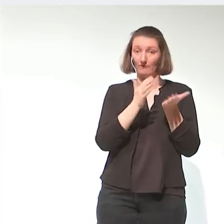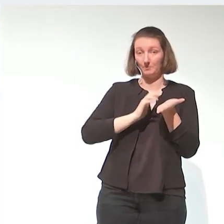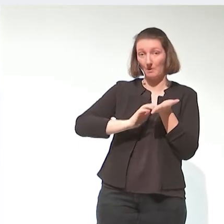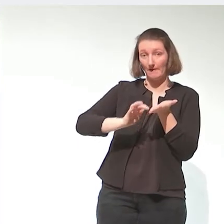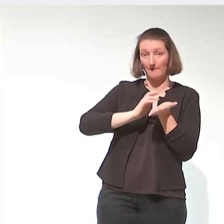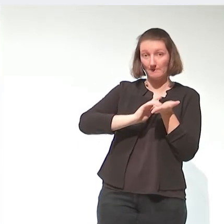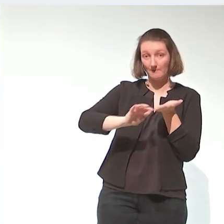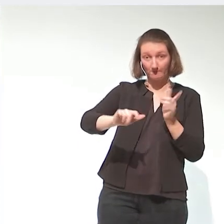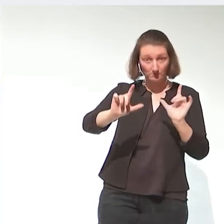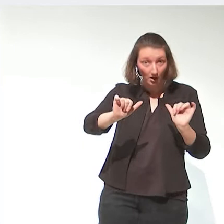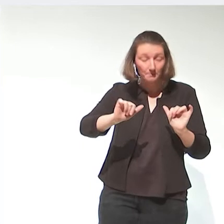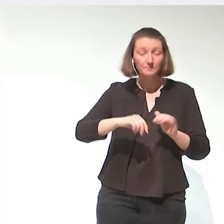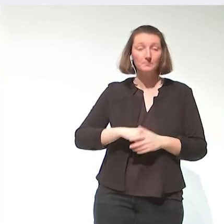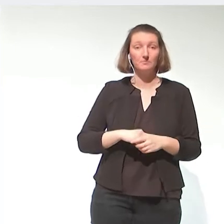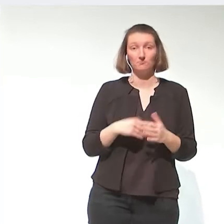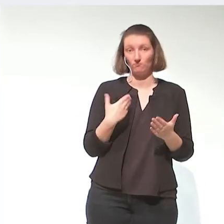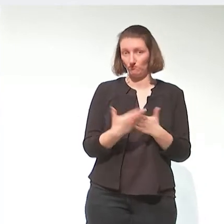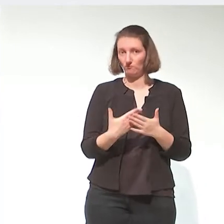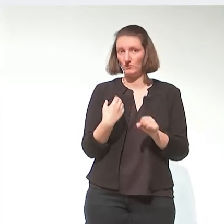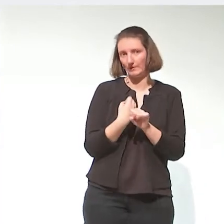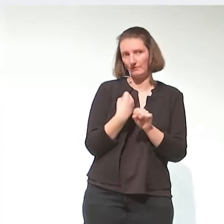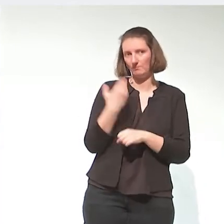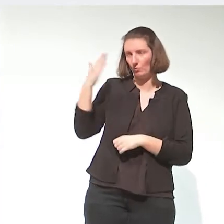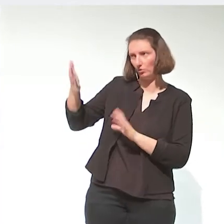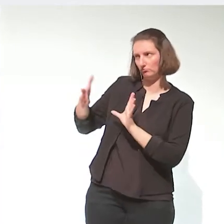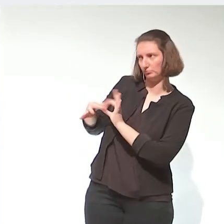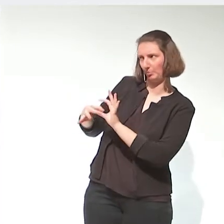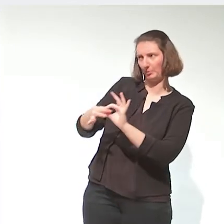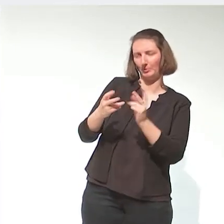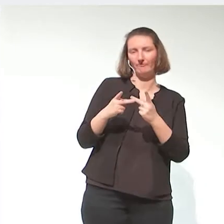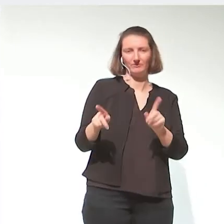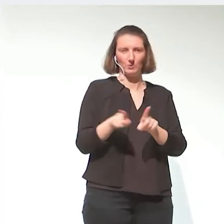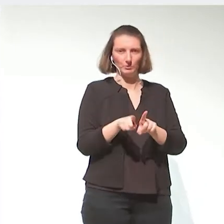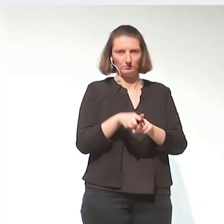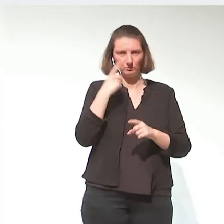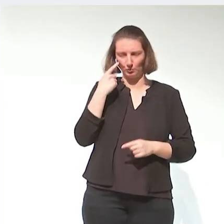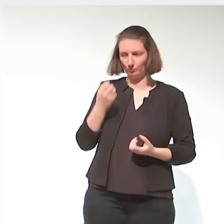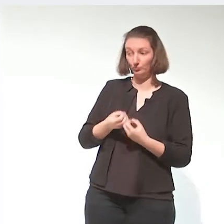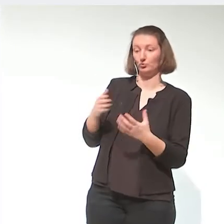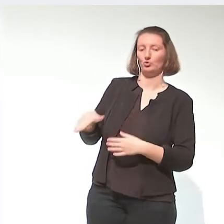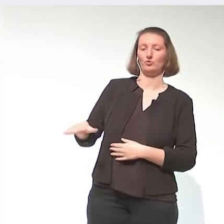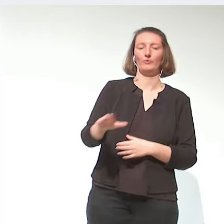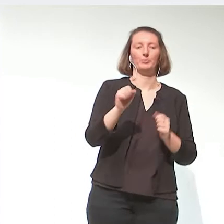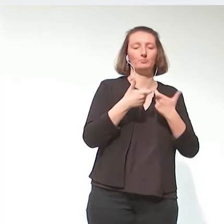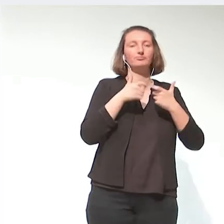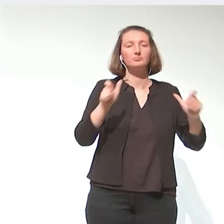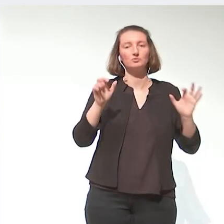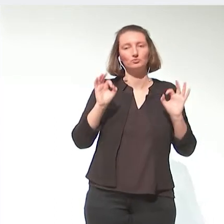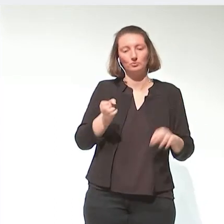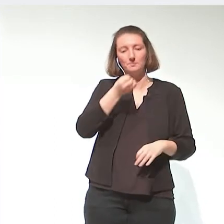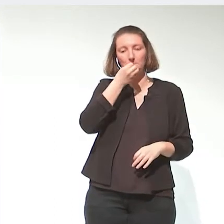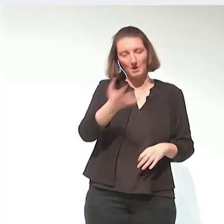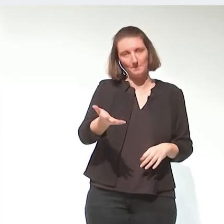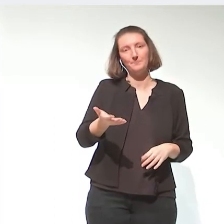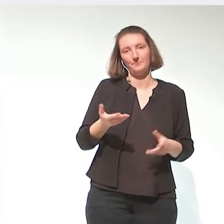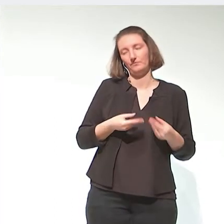local councils to make sure that children from other local councils can also access these resources. Donc là, moins que des freins, vous nous exprimez les choses